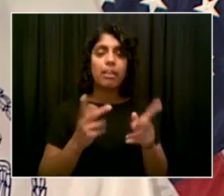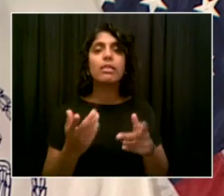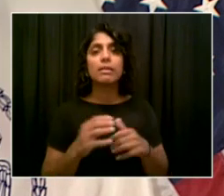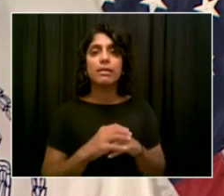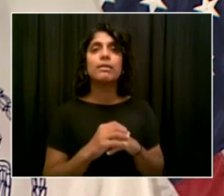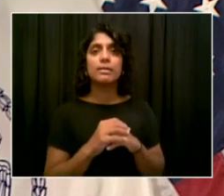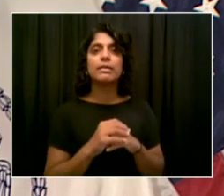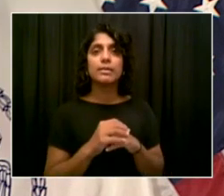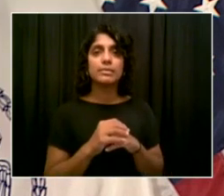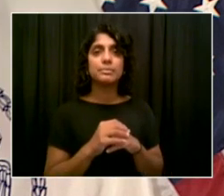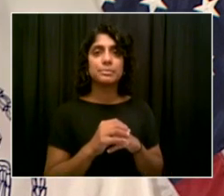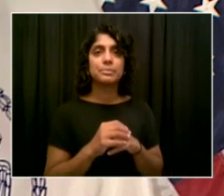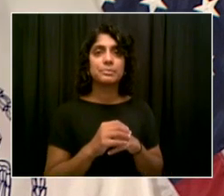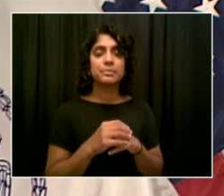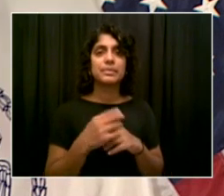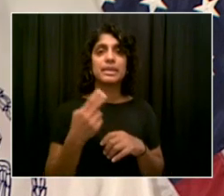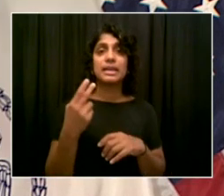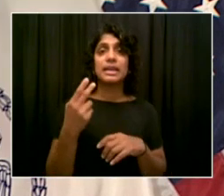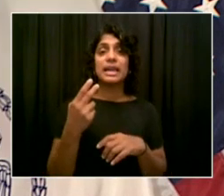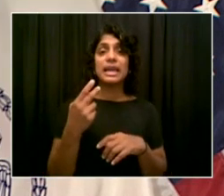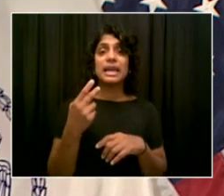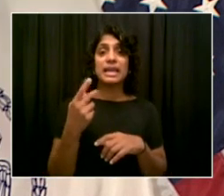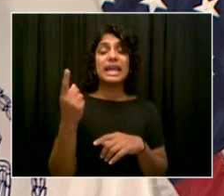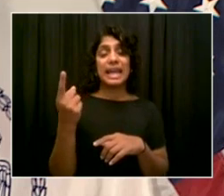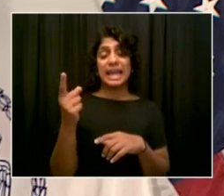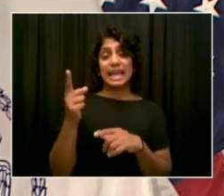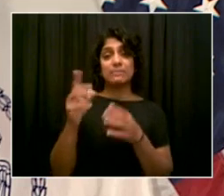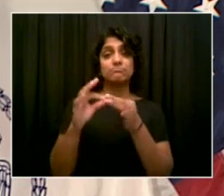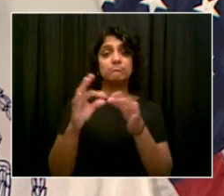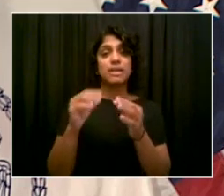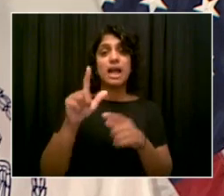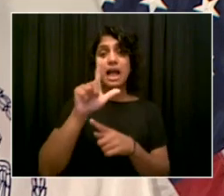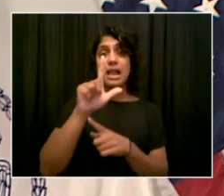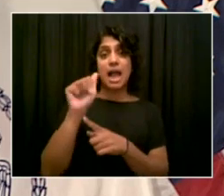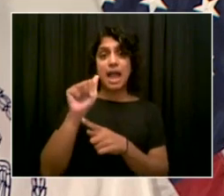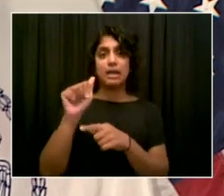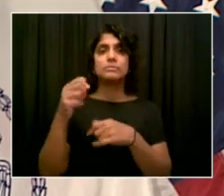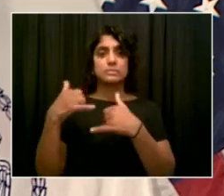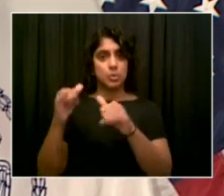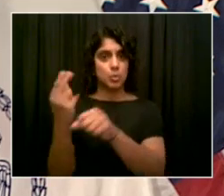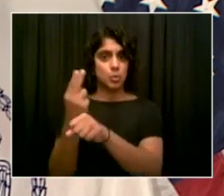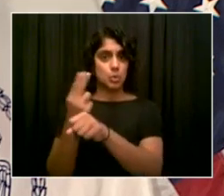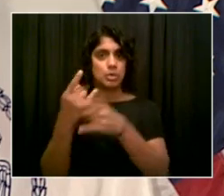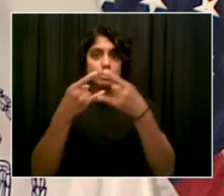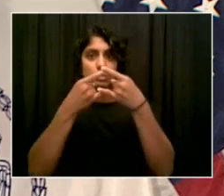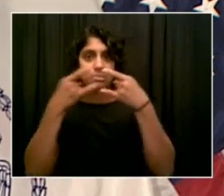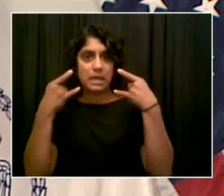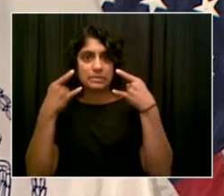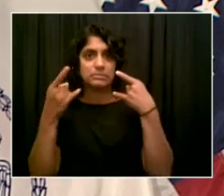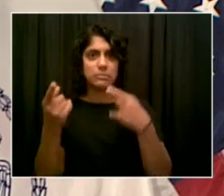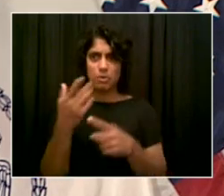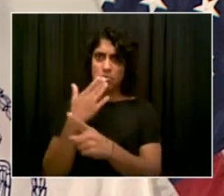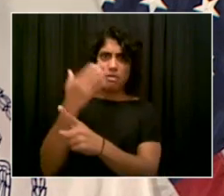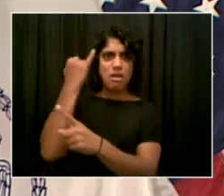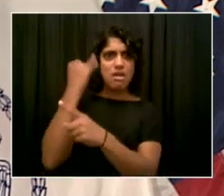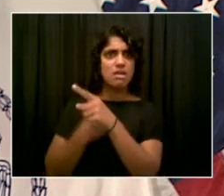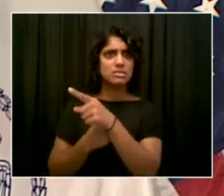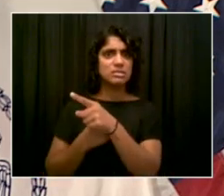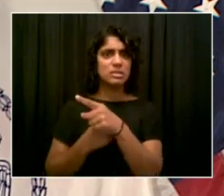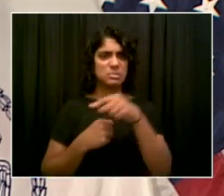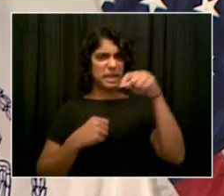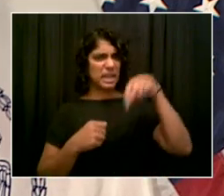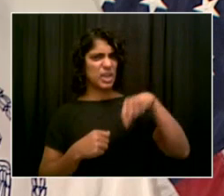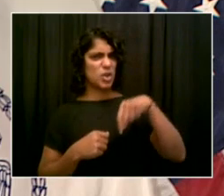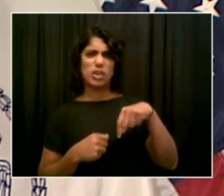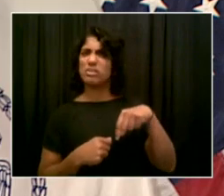settings sometimes. So what do you think of that? We're going to be, I certainly respect anyone who says they want to act